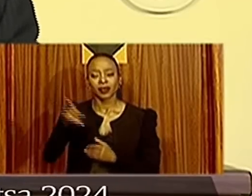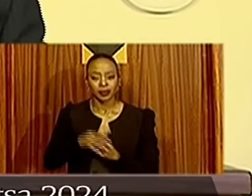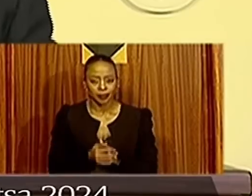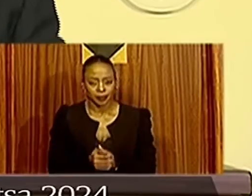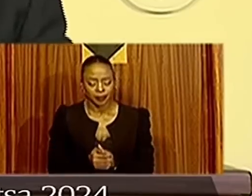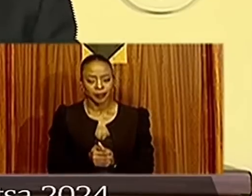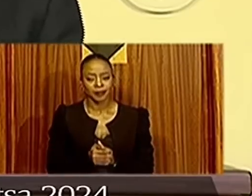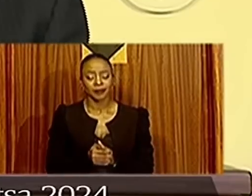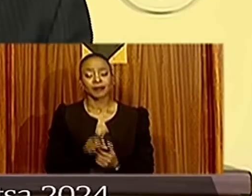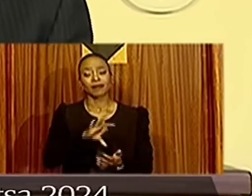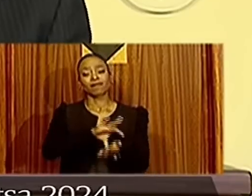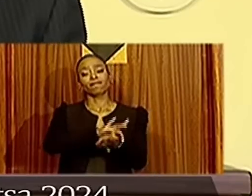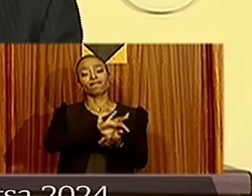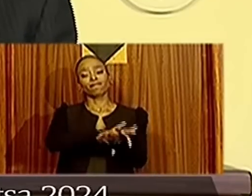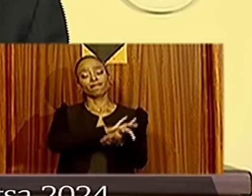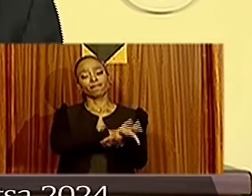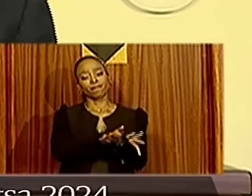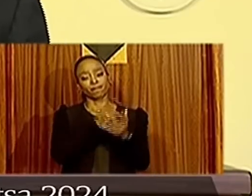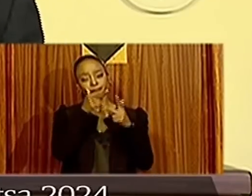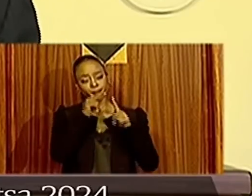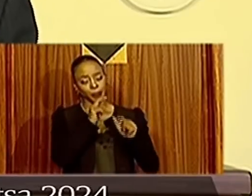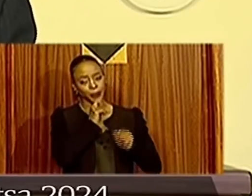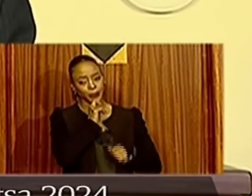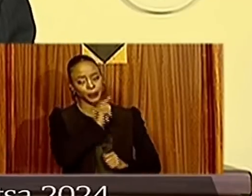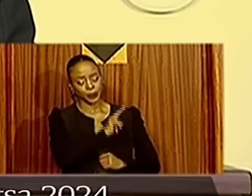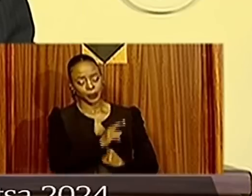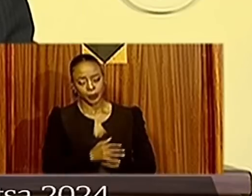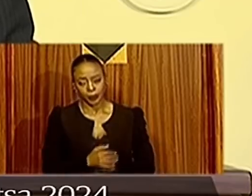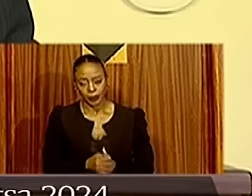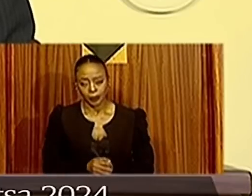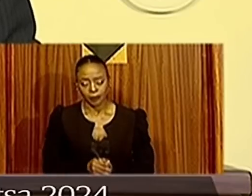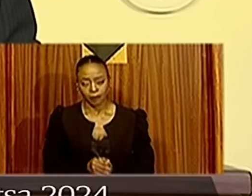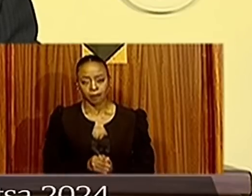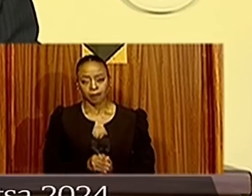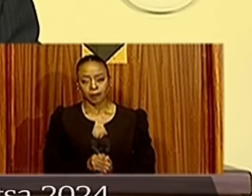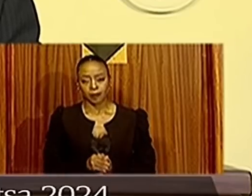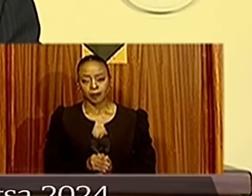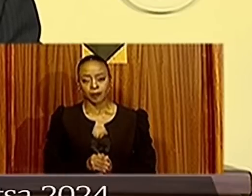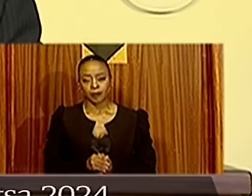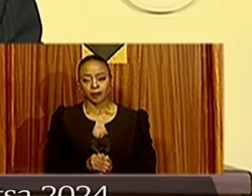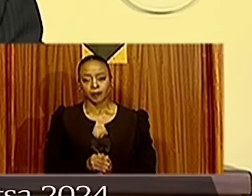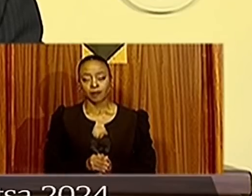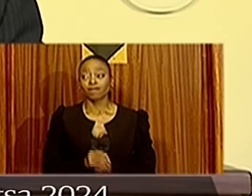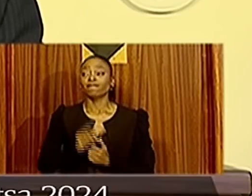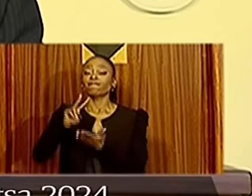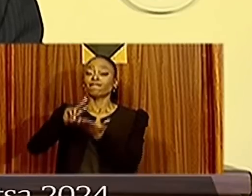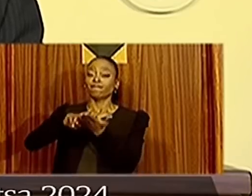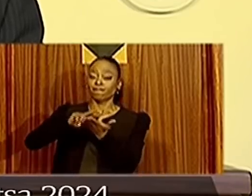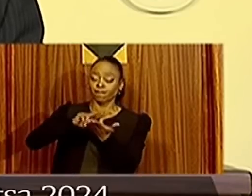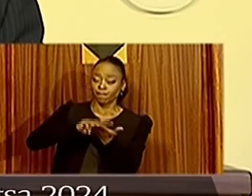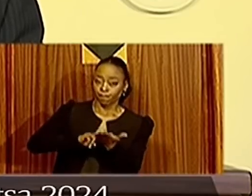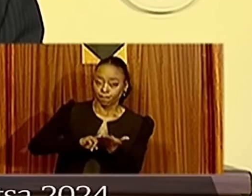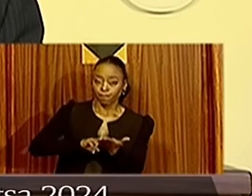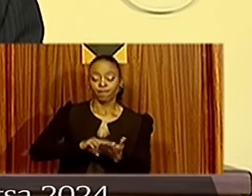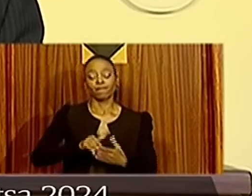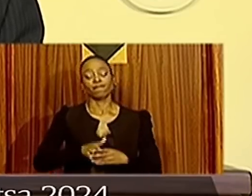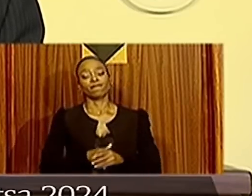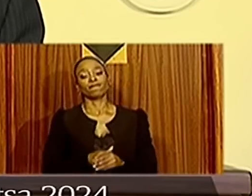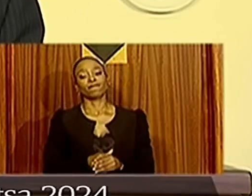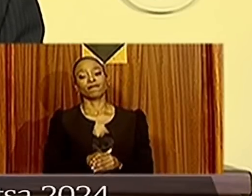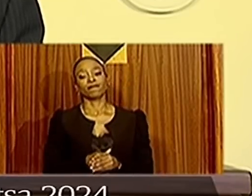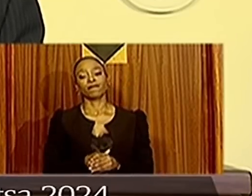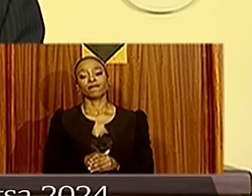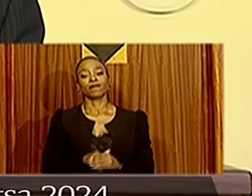Modimo ha ba phatotjhetse Afrika tshipembe. Hosi katekisa Afrika.